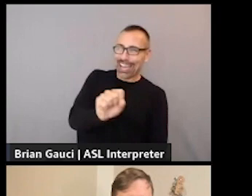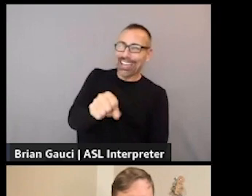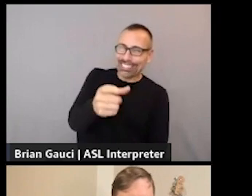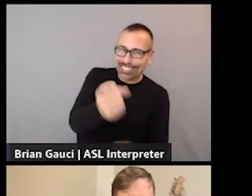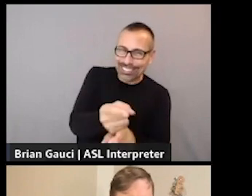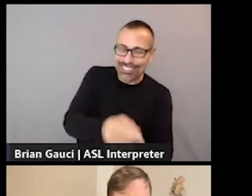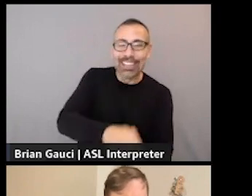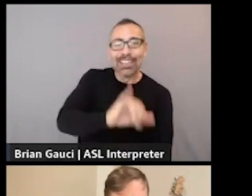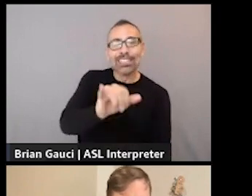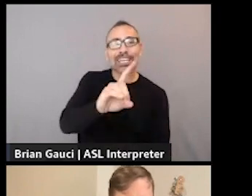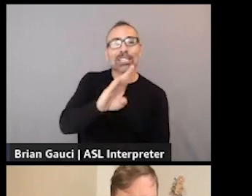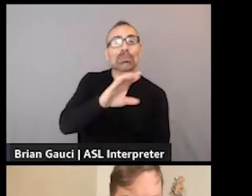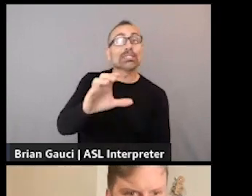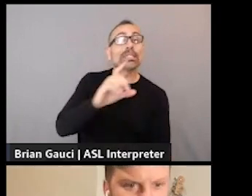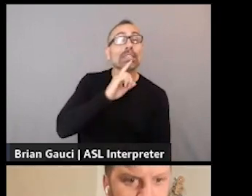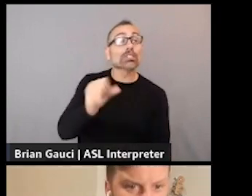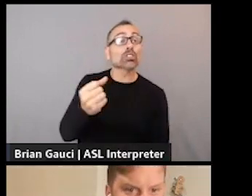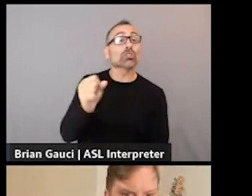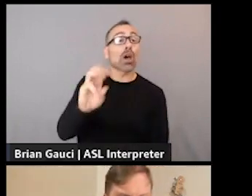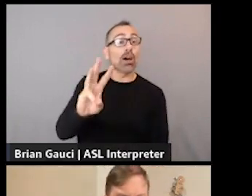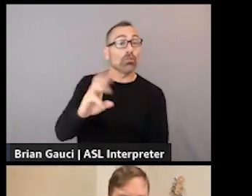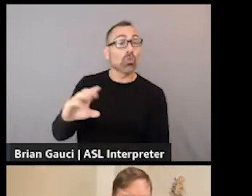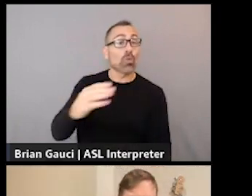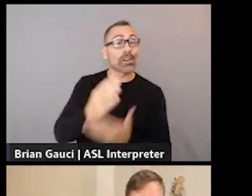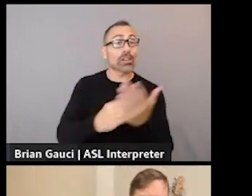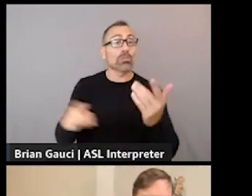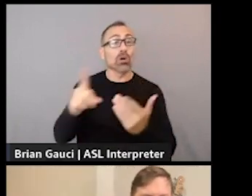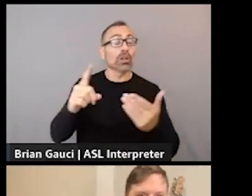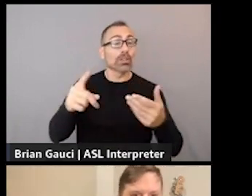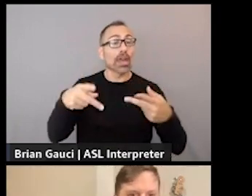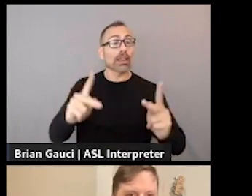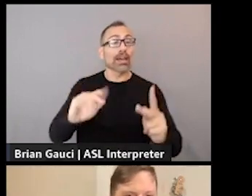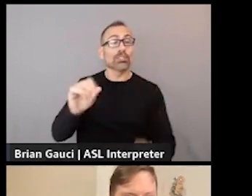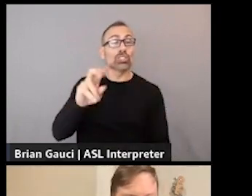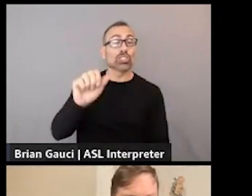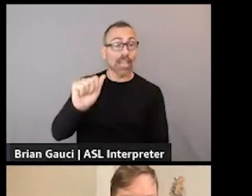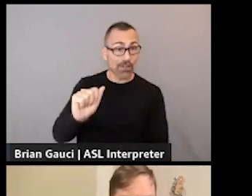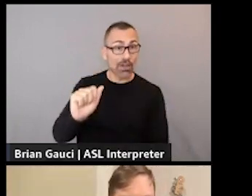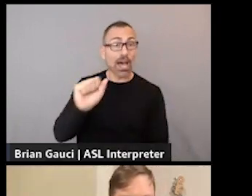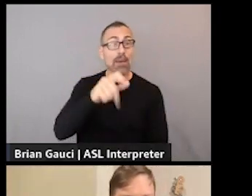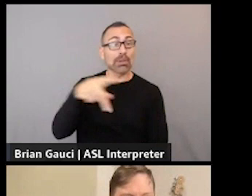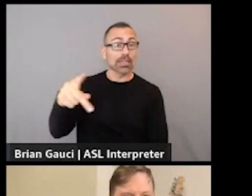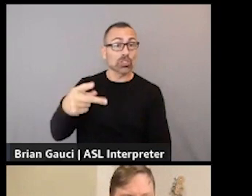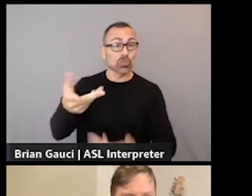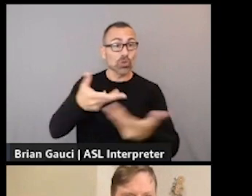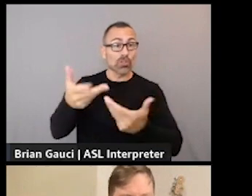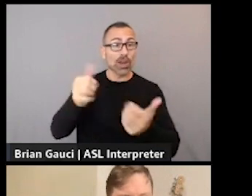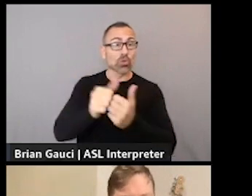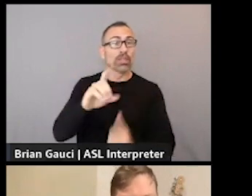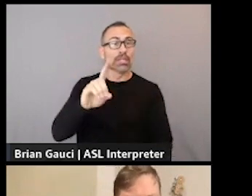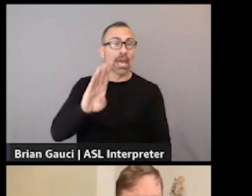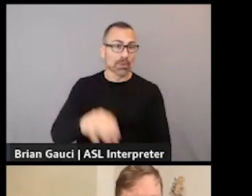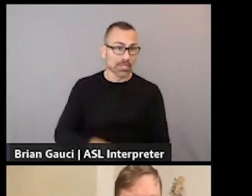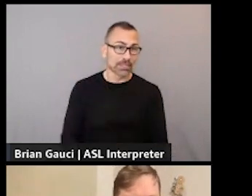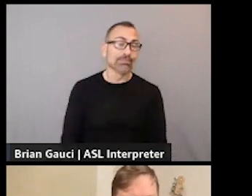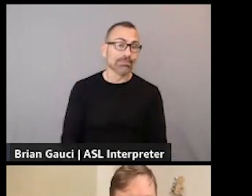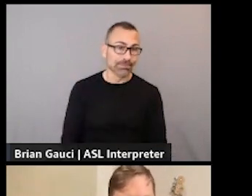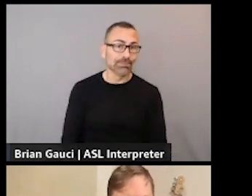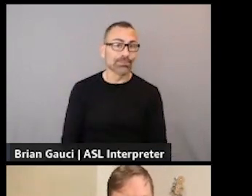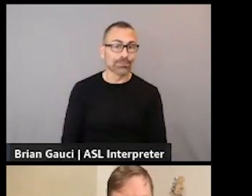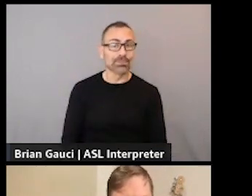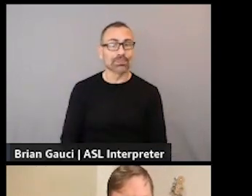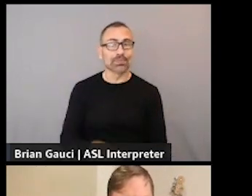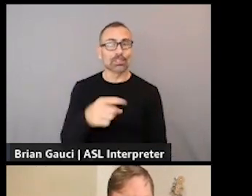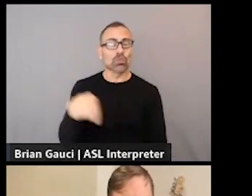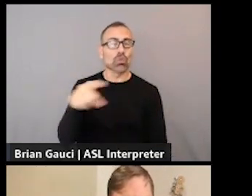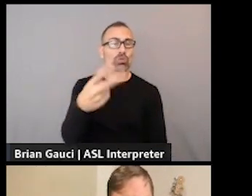essentially it's a software component, and it enables the Java application to interact with the database. So those are two of